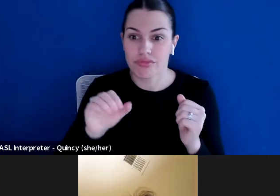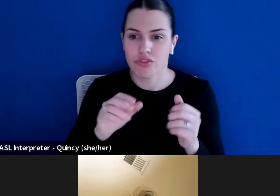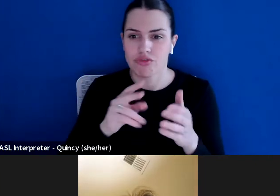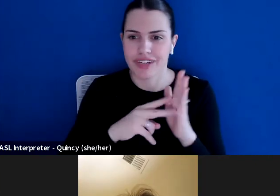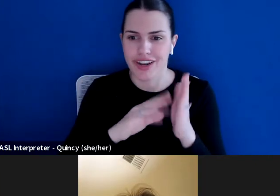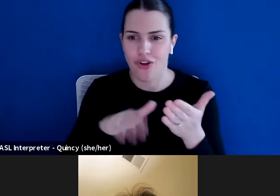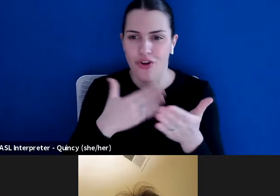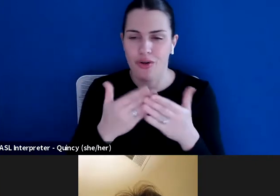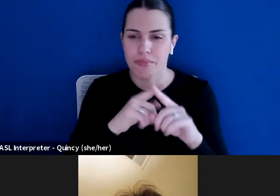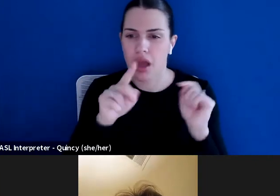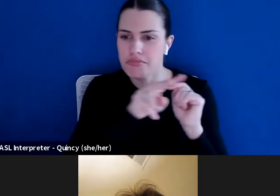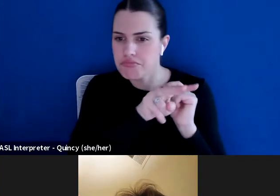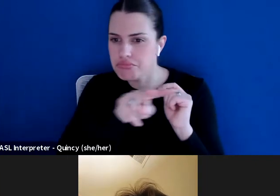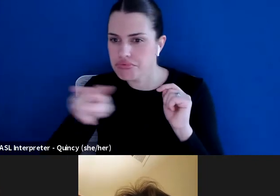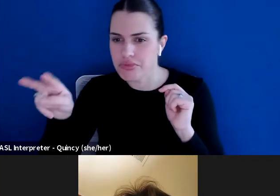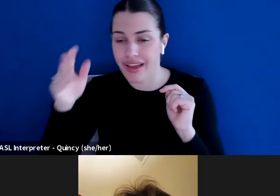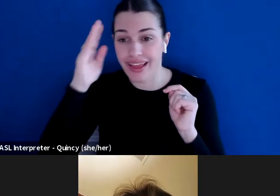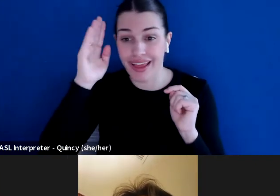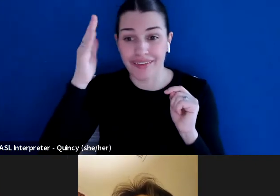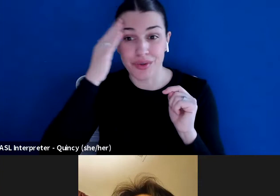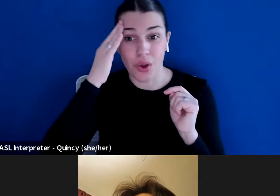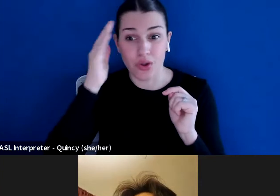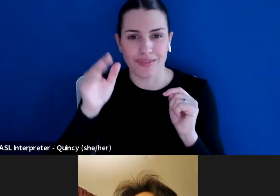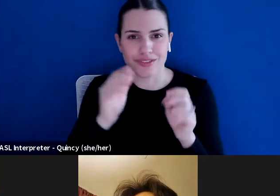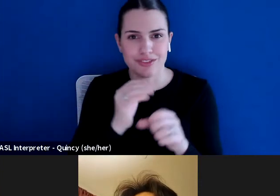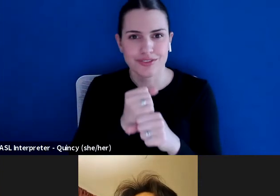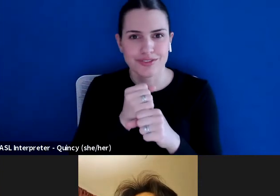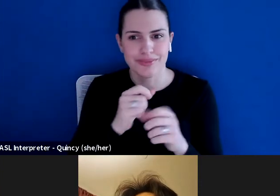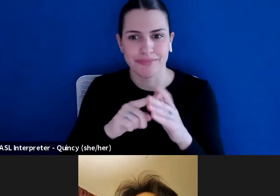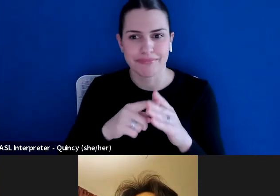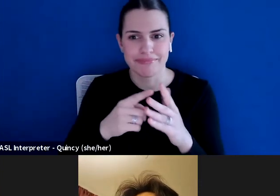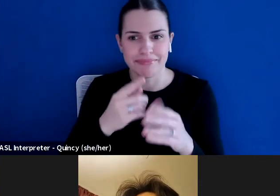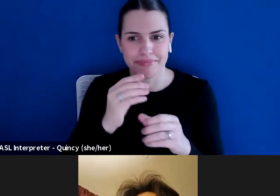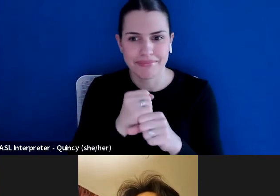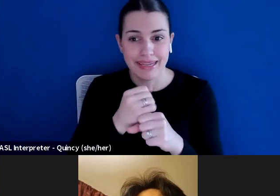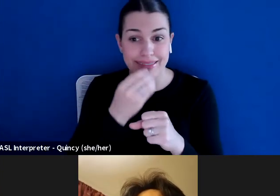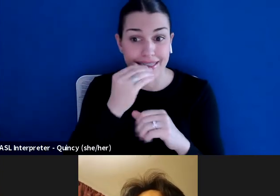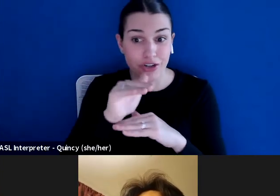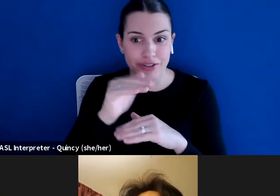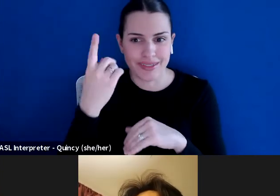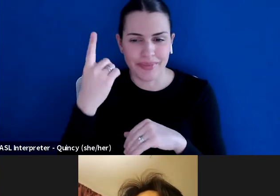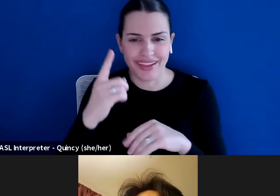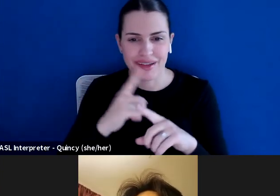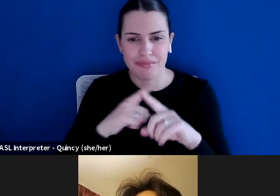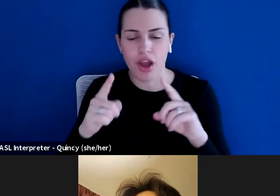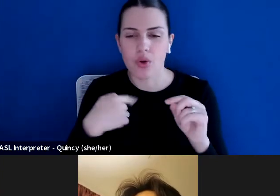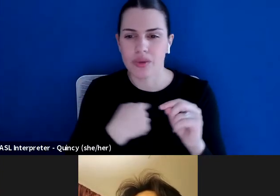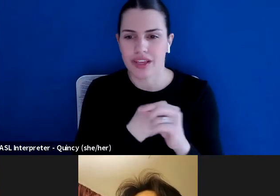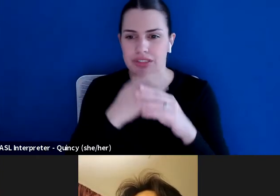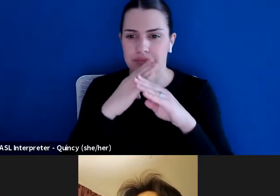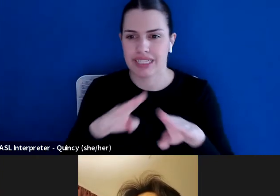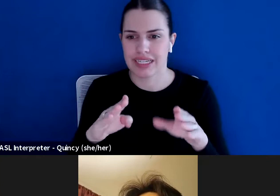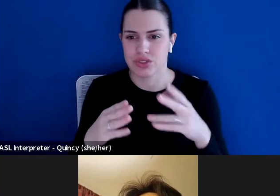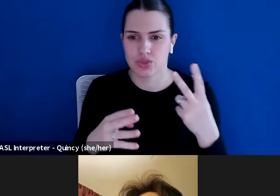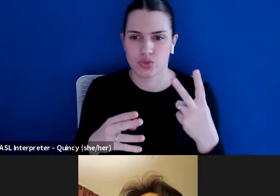see if you need to start making dinner at a certain time, what we'll be up to. But that's a brief breakdown. We are kind of splitting it into two halves.